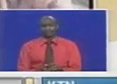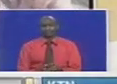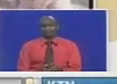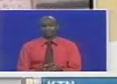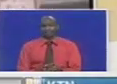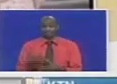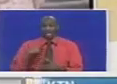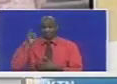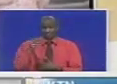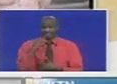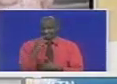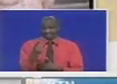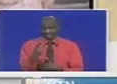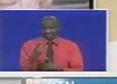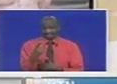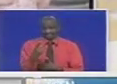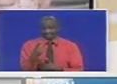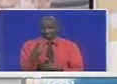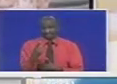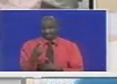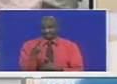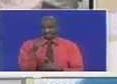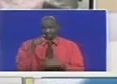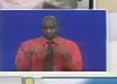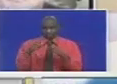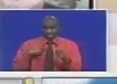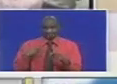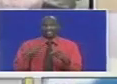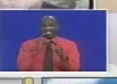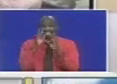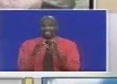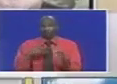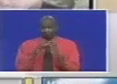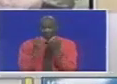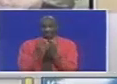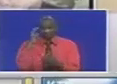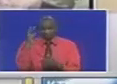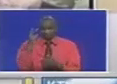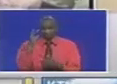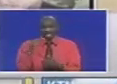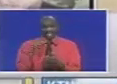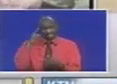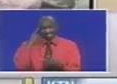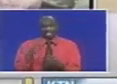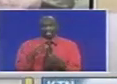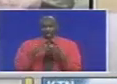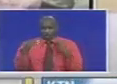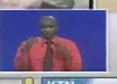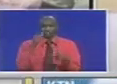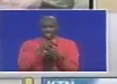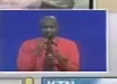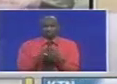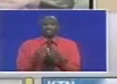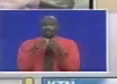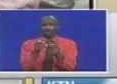I must say, of course, as indicated by the Director of World Vision, I think the long-term solution